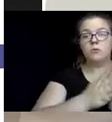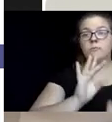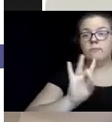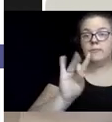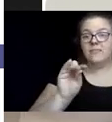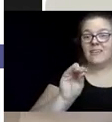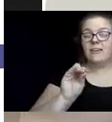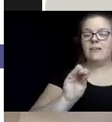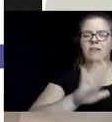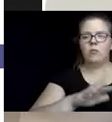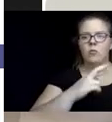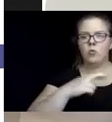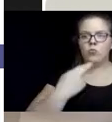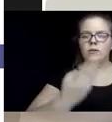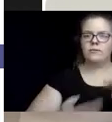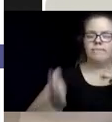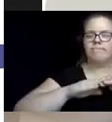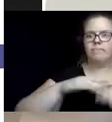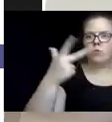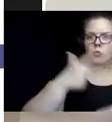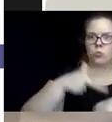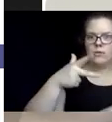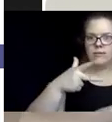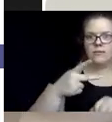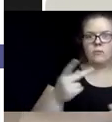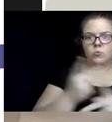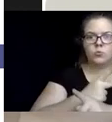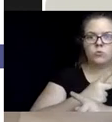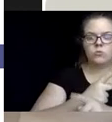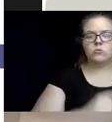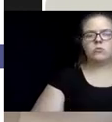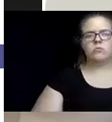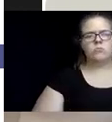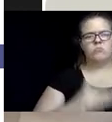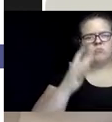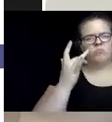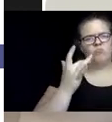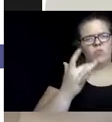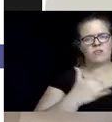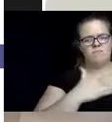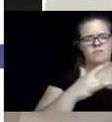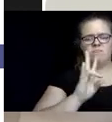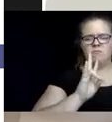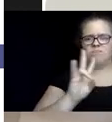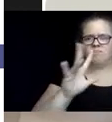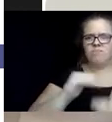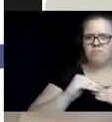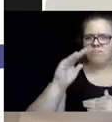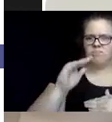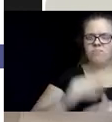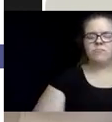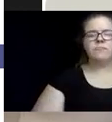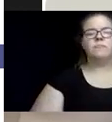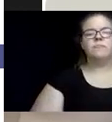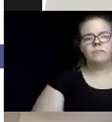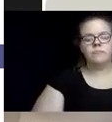3 times more often than the rest of the population. Why is it tends to be people over 75? Well,